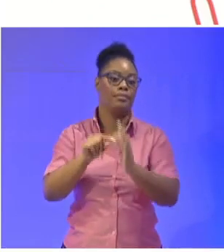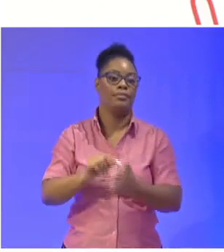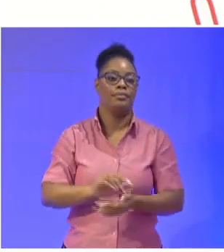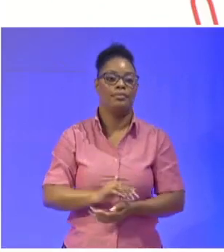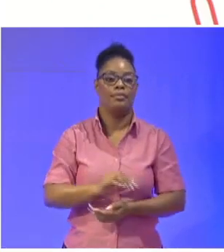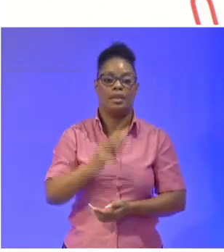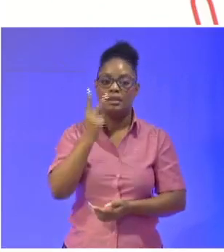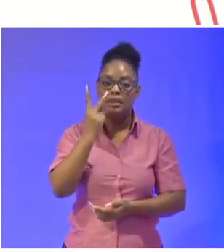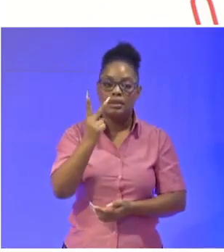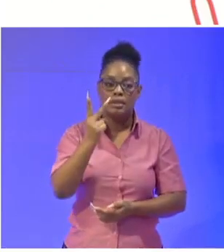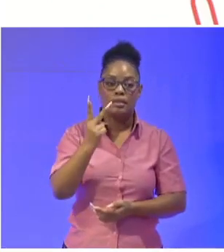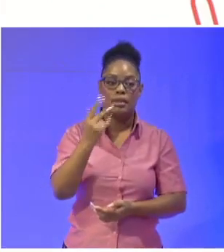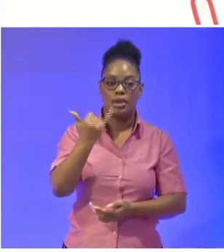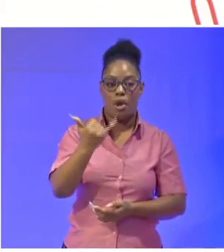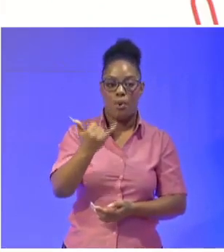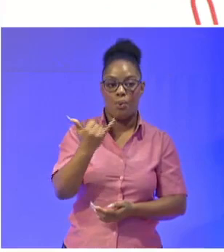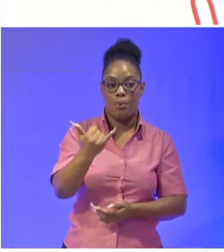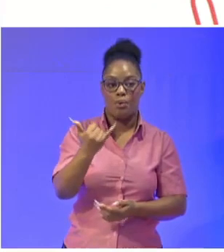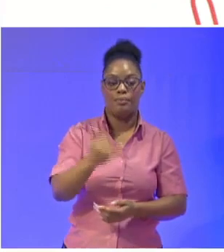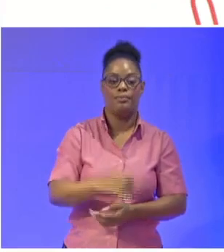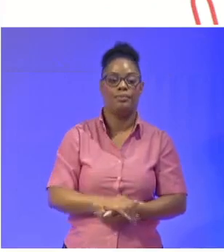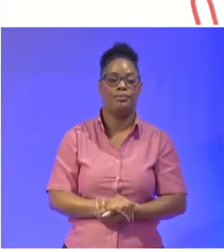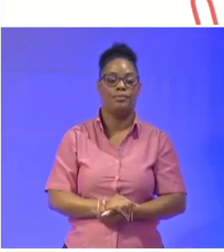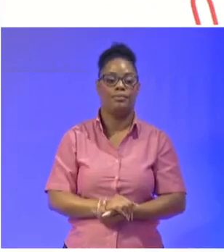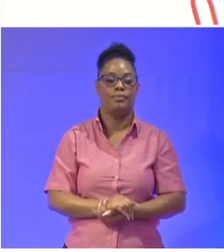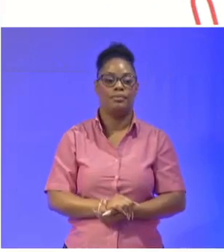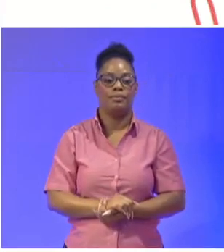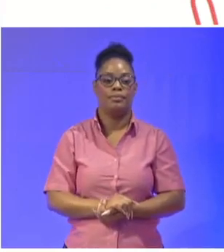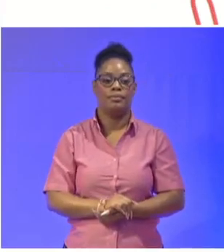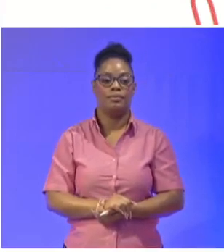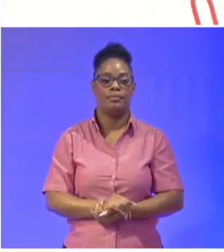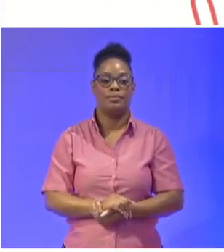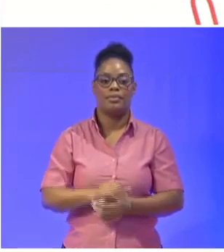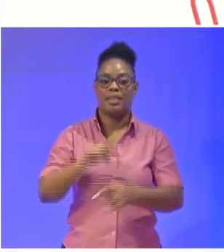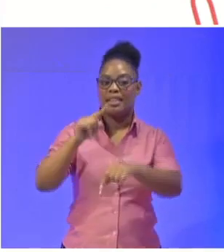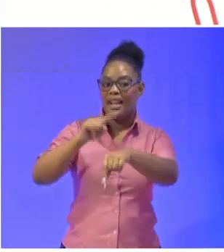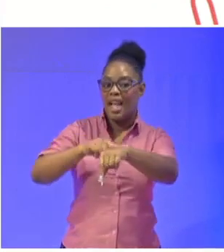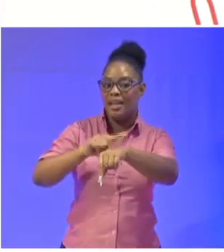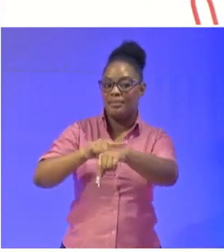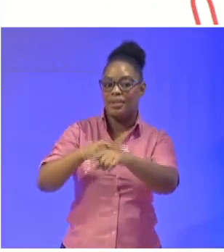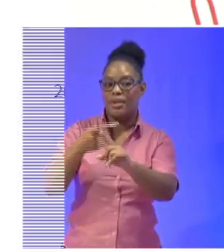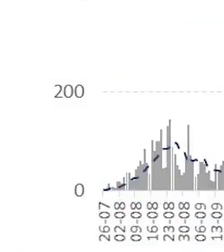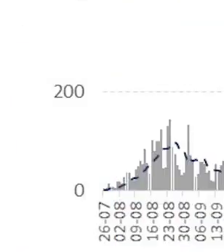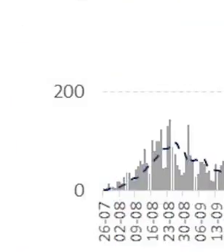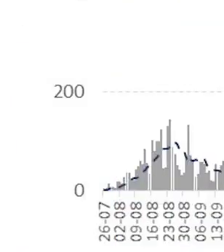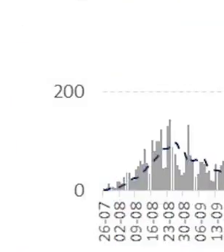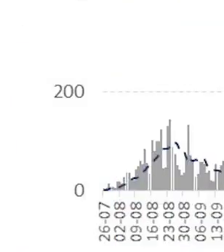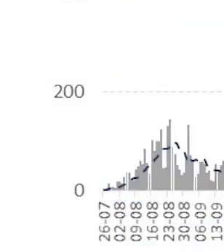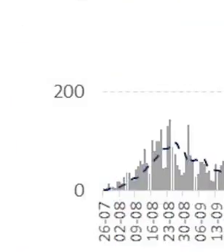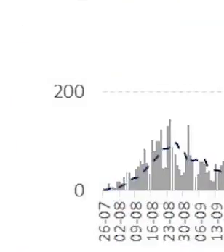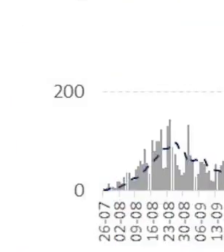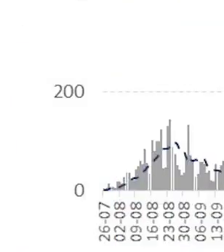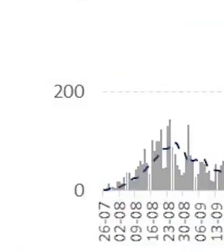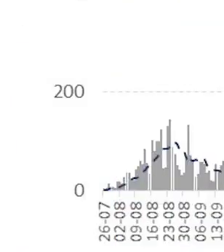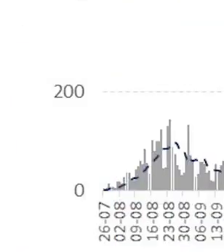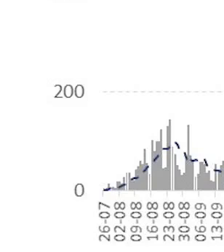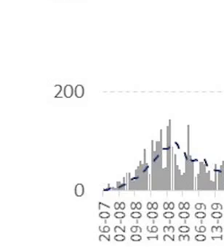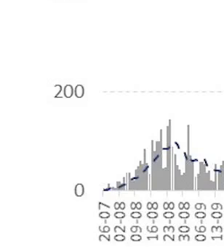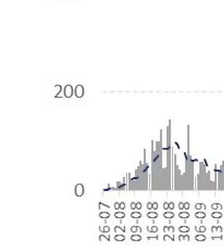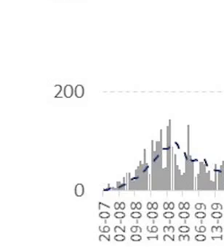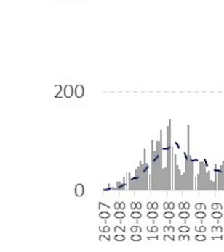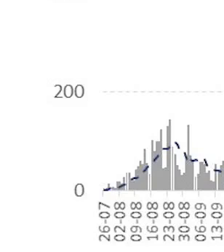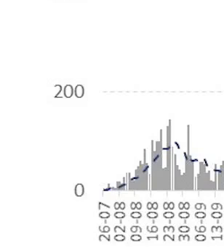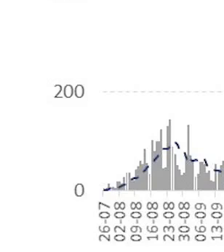looking at a period that spans the end of July into the start of August